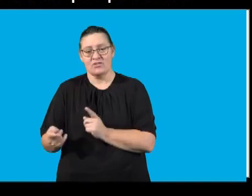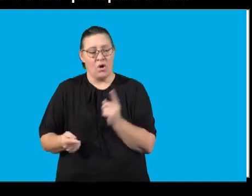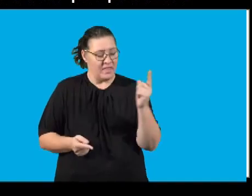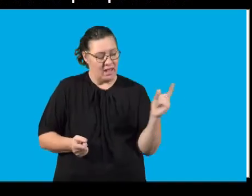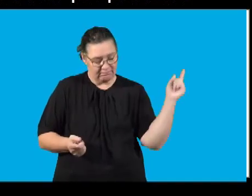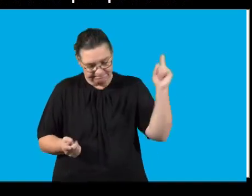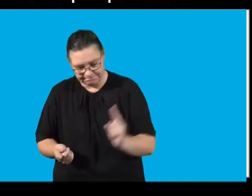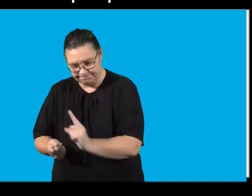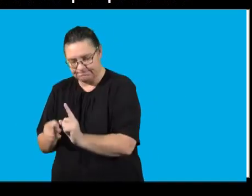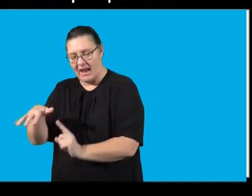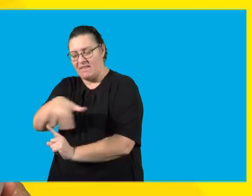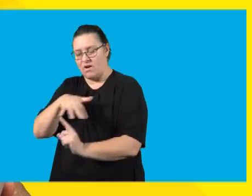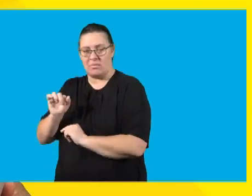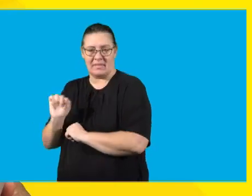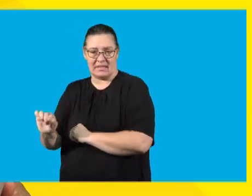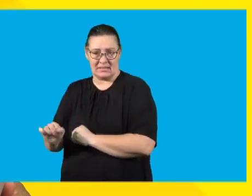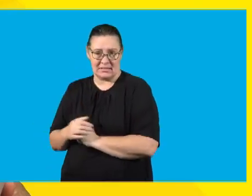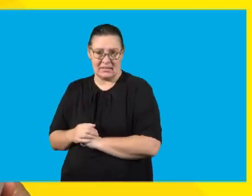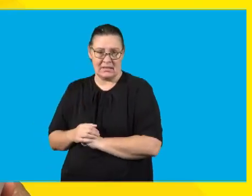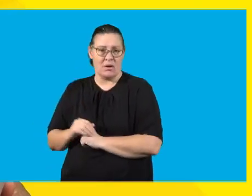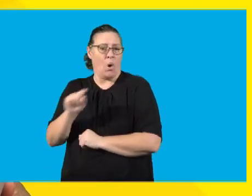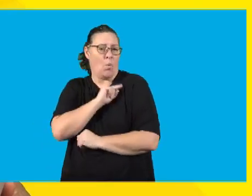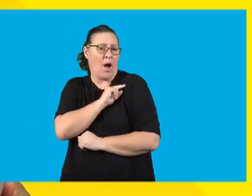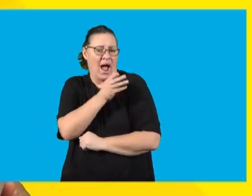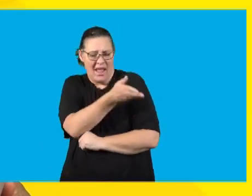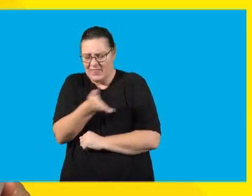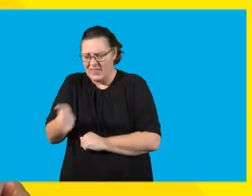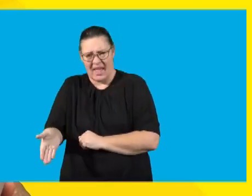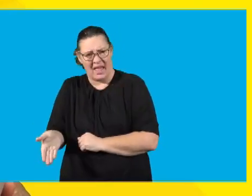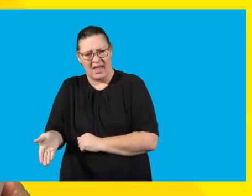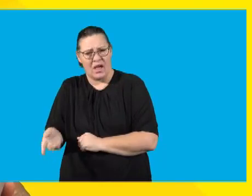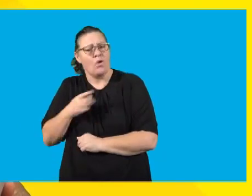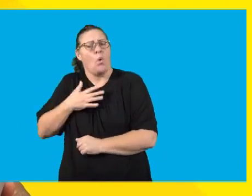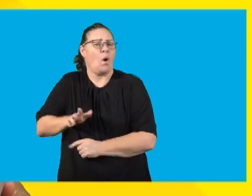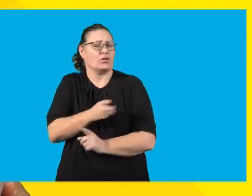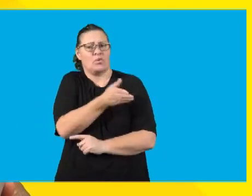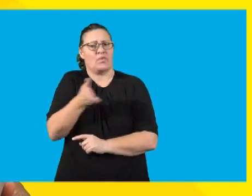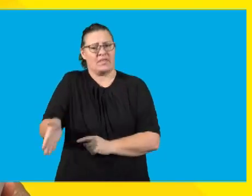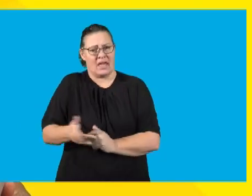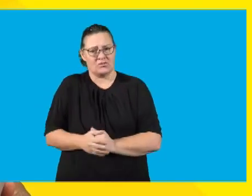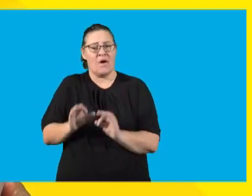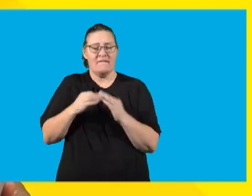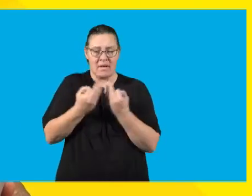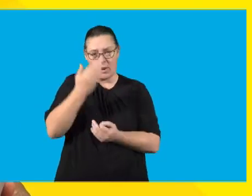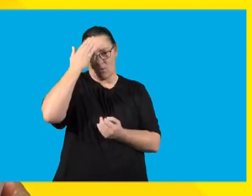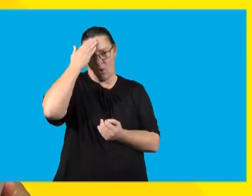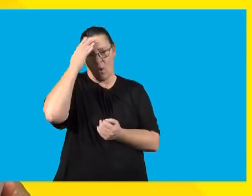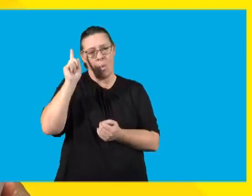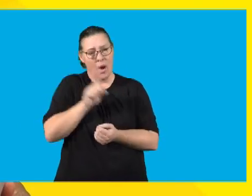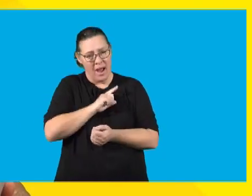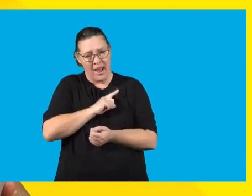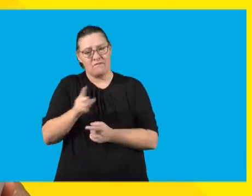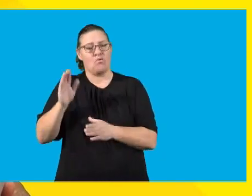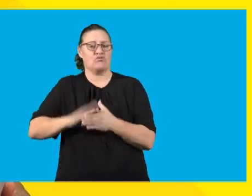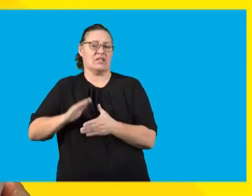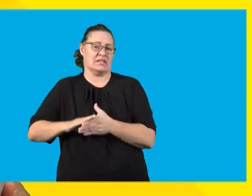coming into their environment, okay? So why is she there? Why would she want to be there? And so her family knows that she's there